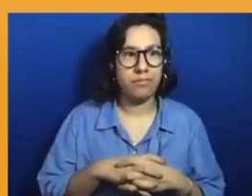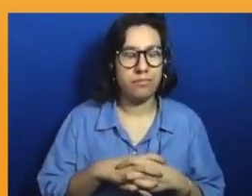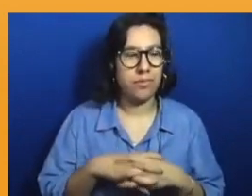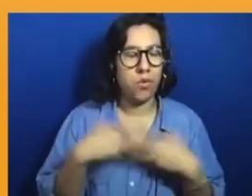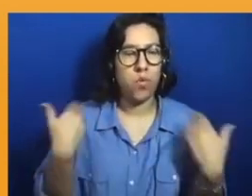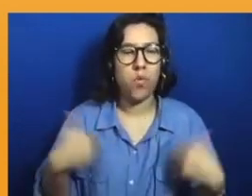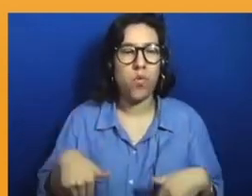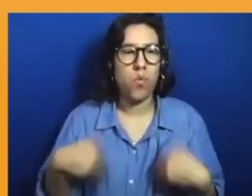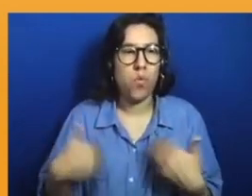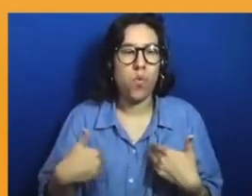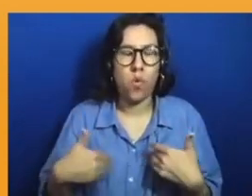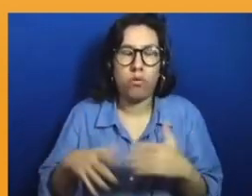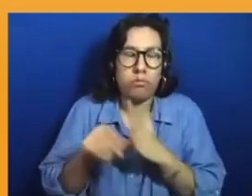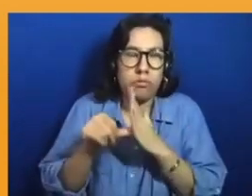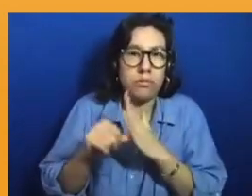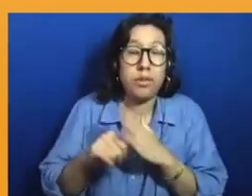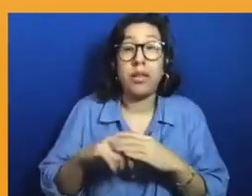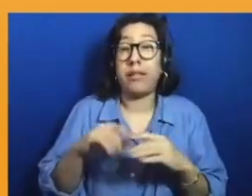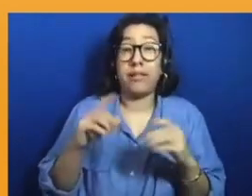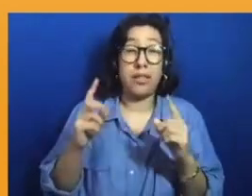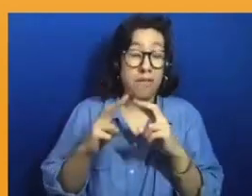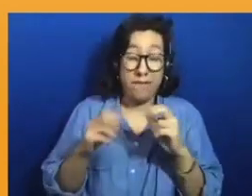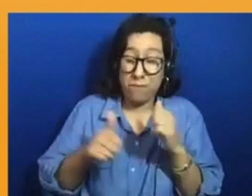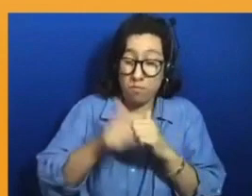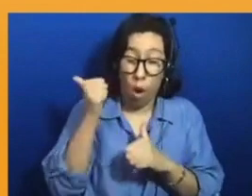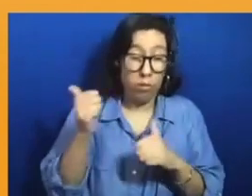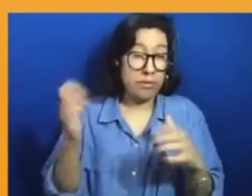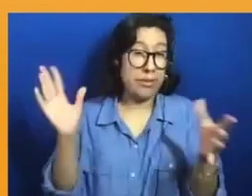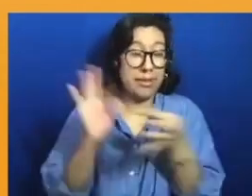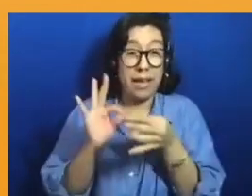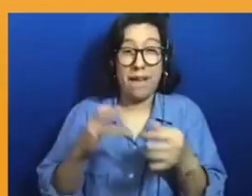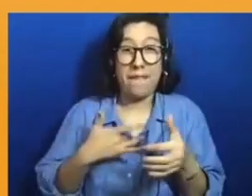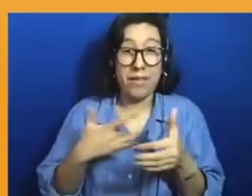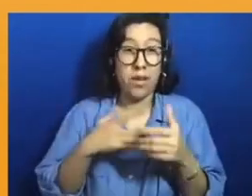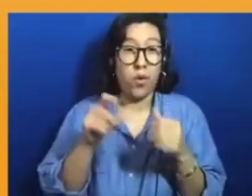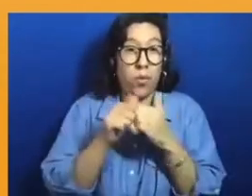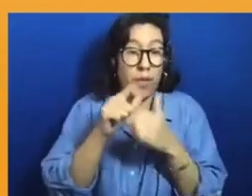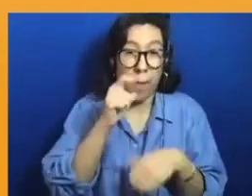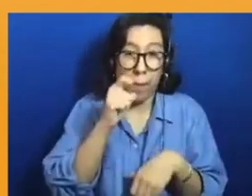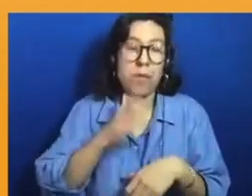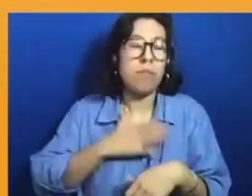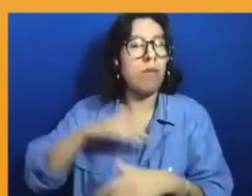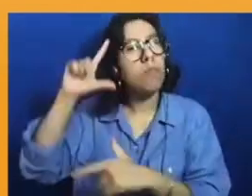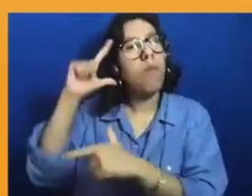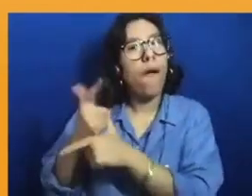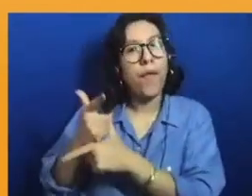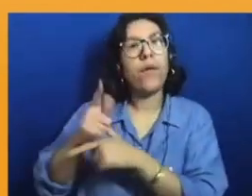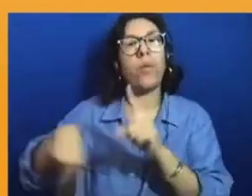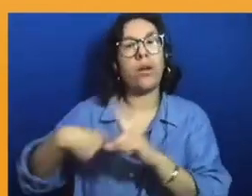dance than when my brother played the mridangam for me. And it's that,